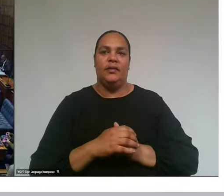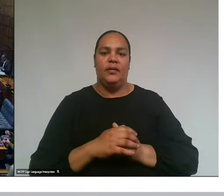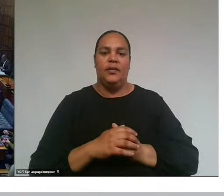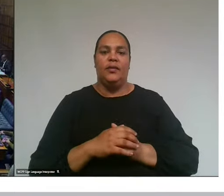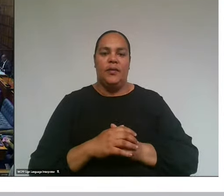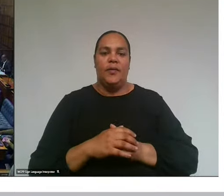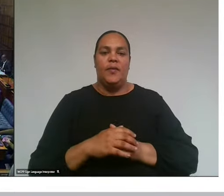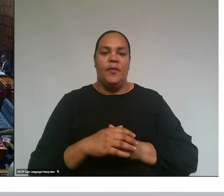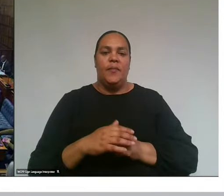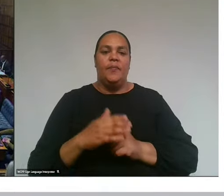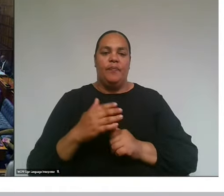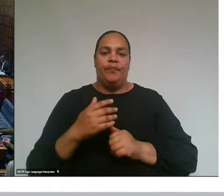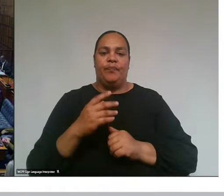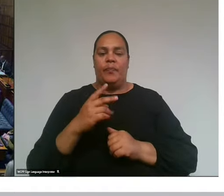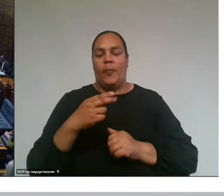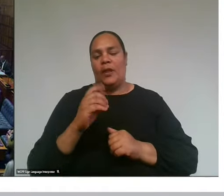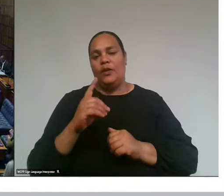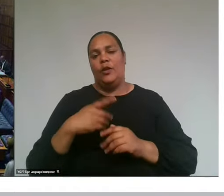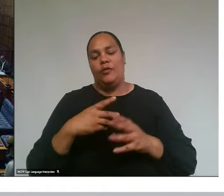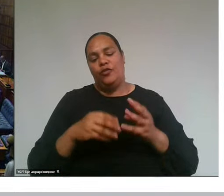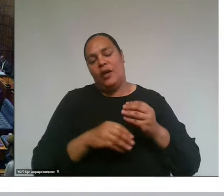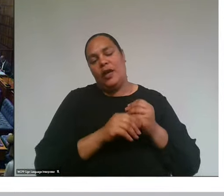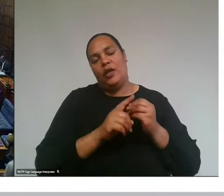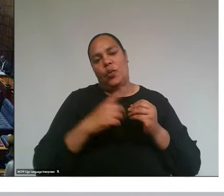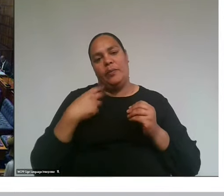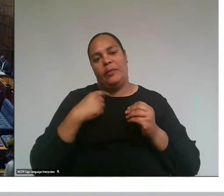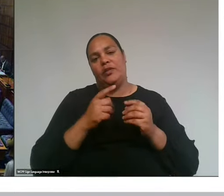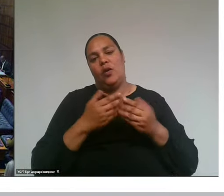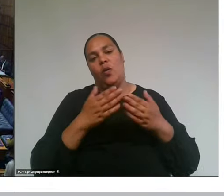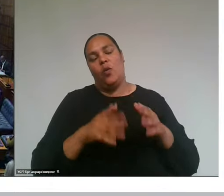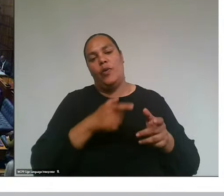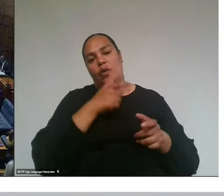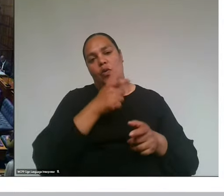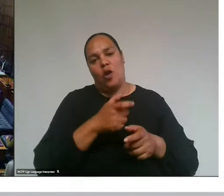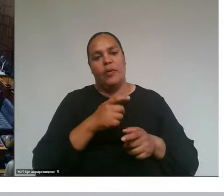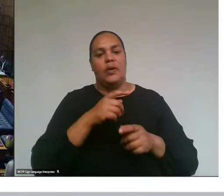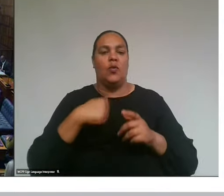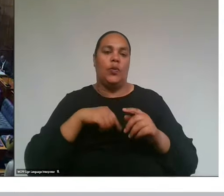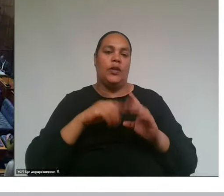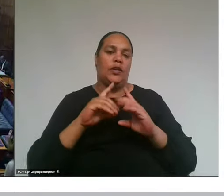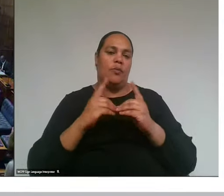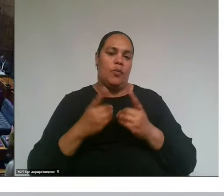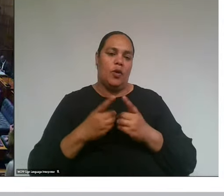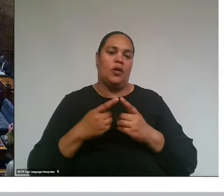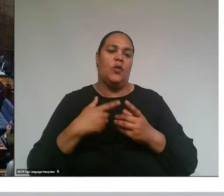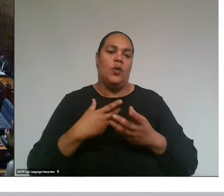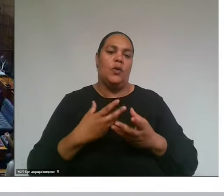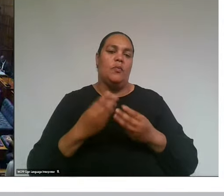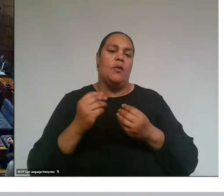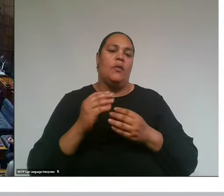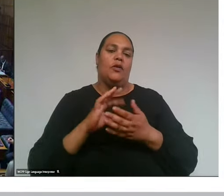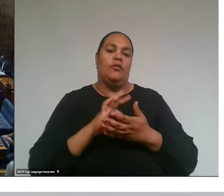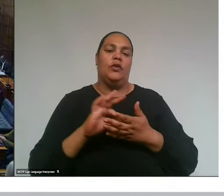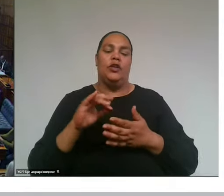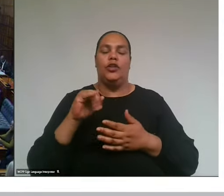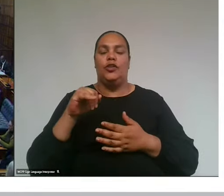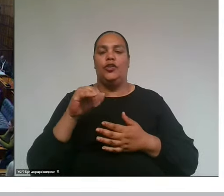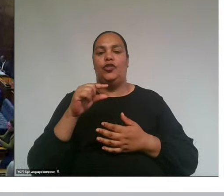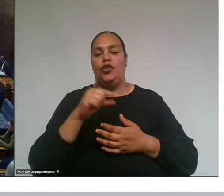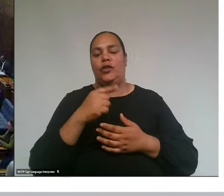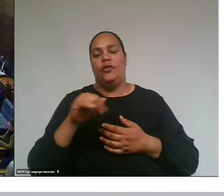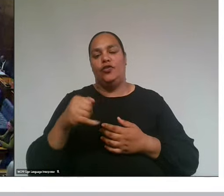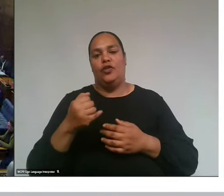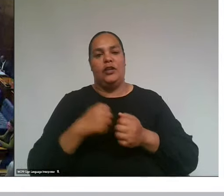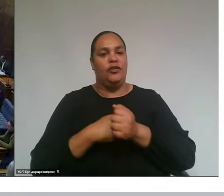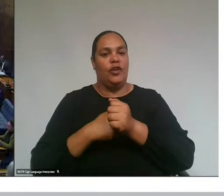I could just maybe build on Minister's opening comment that the department was ceased with completing the J forj strategy which